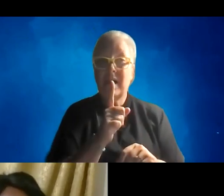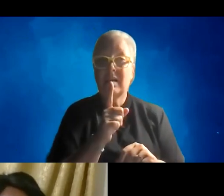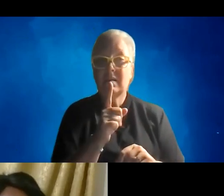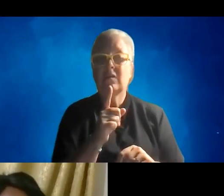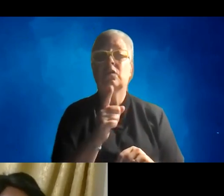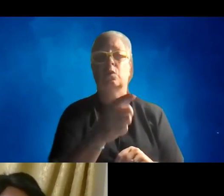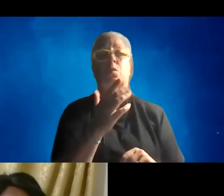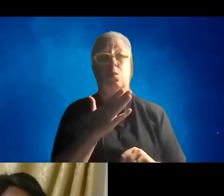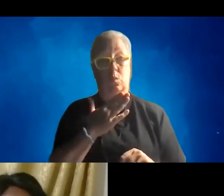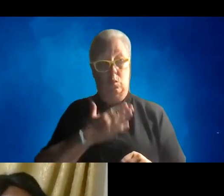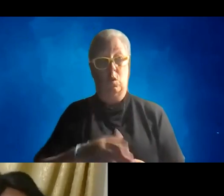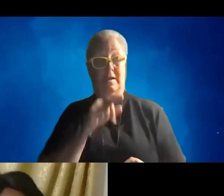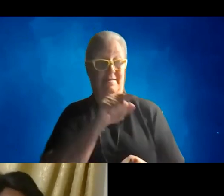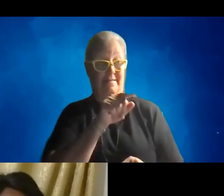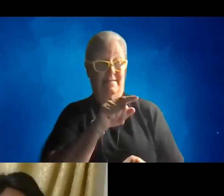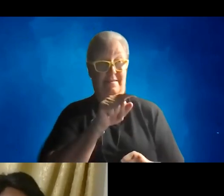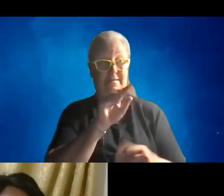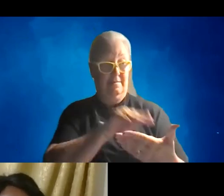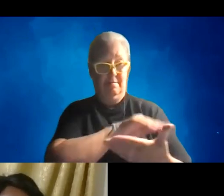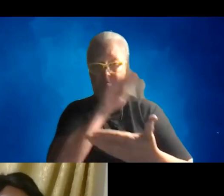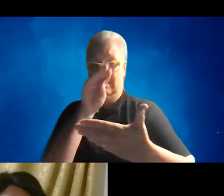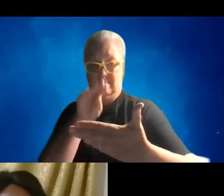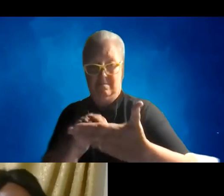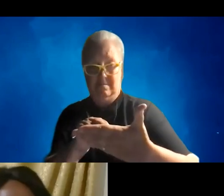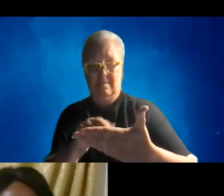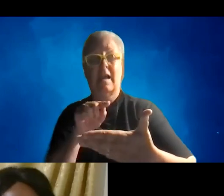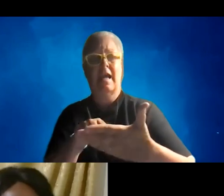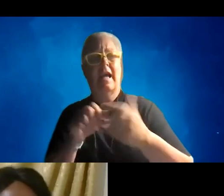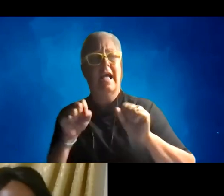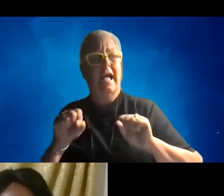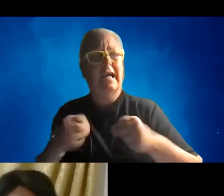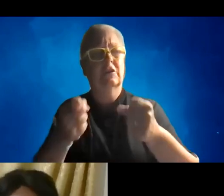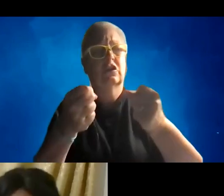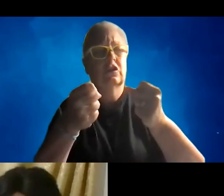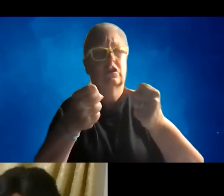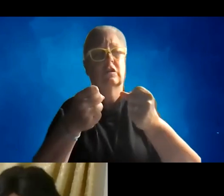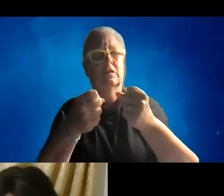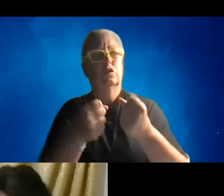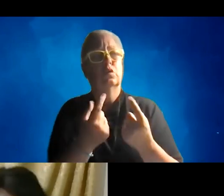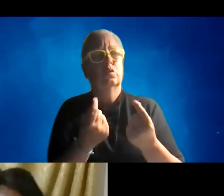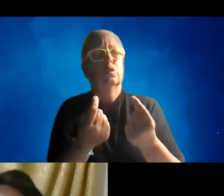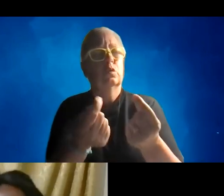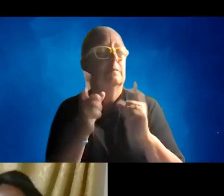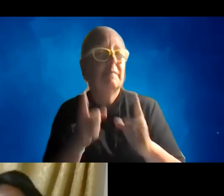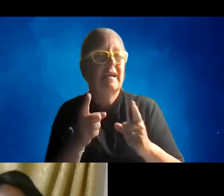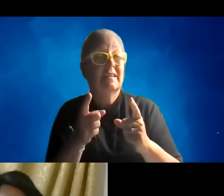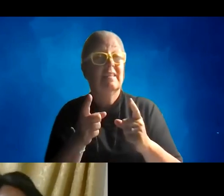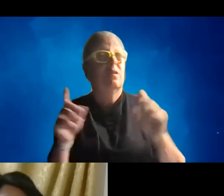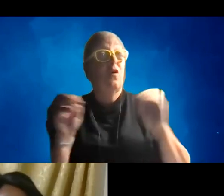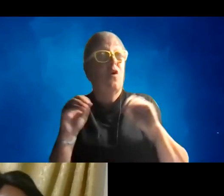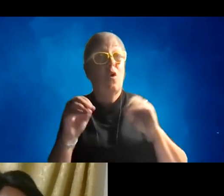meaningful action, then it is just figures out there. And so what we are saying is